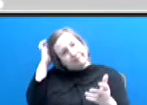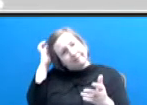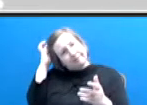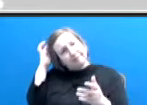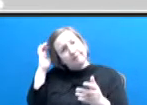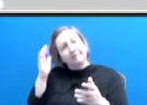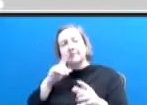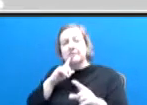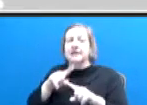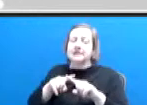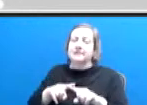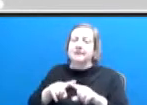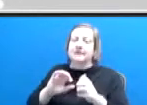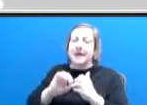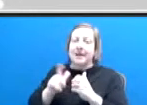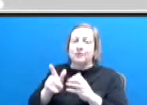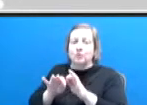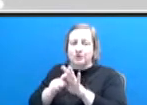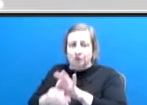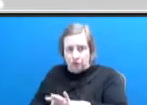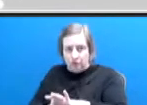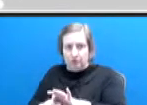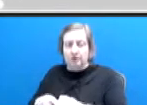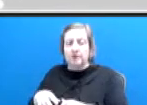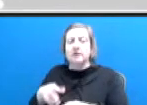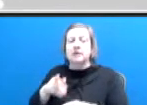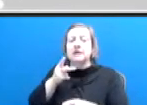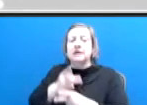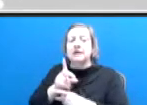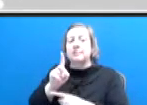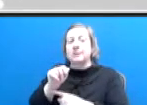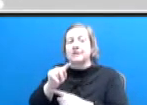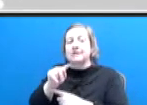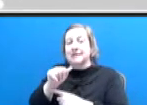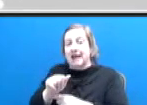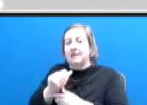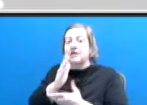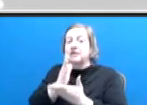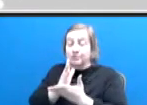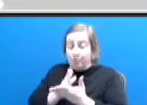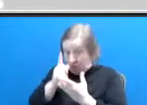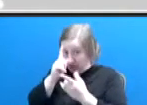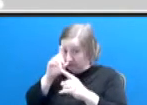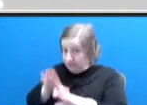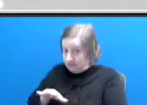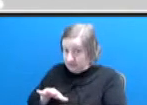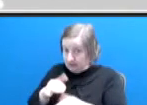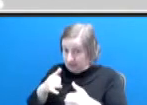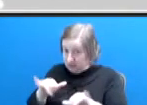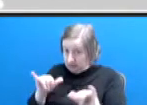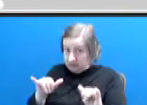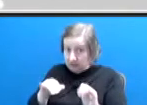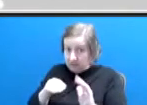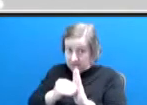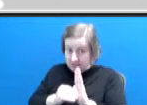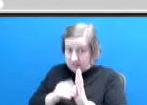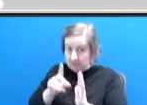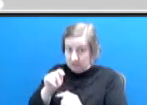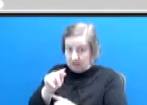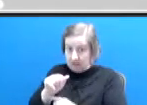it depends on how you interpret it. I mean, keeping the data is part of the settlement agreement.